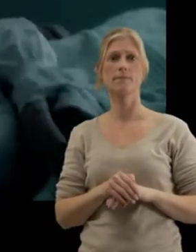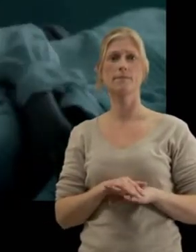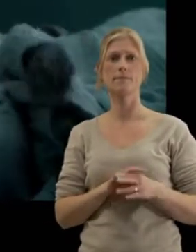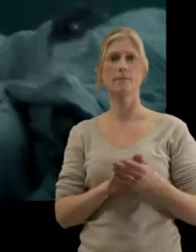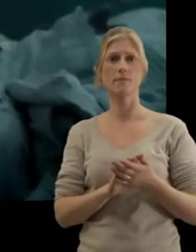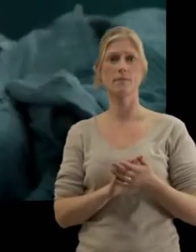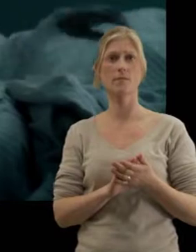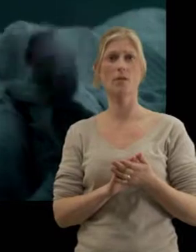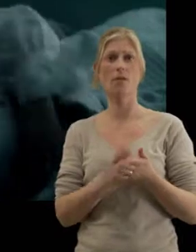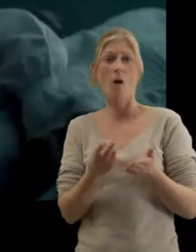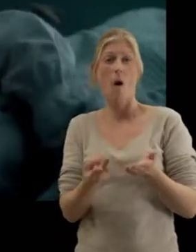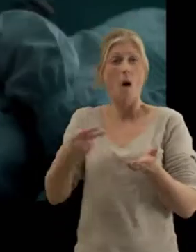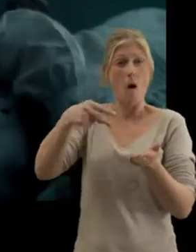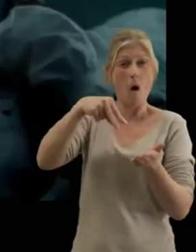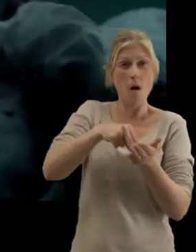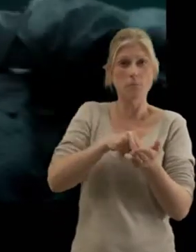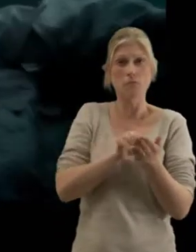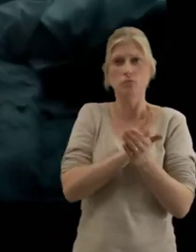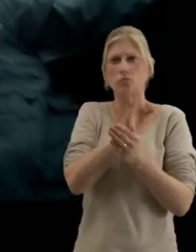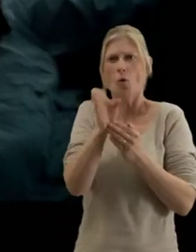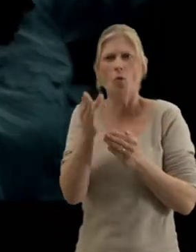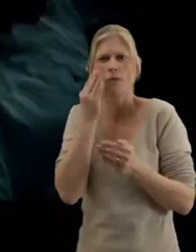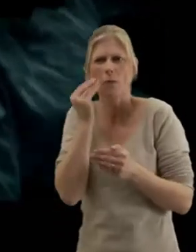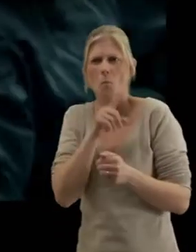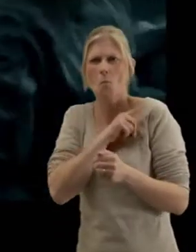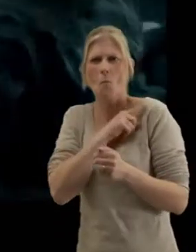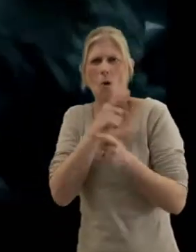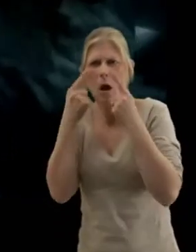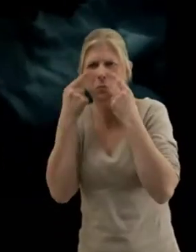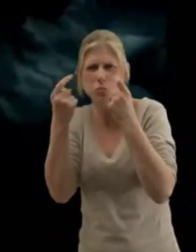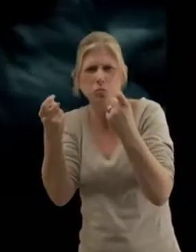He then got up to see what he was crying about.